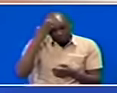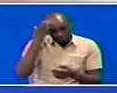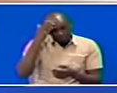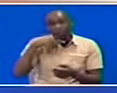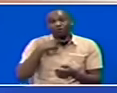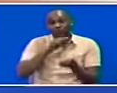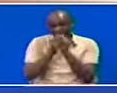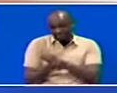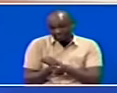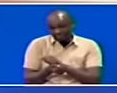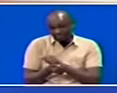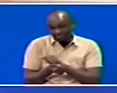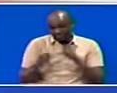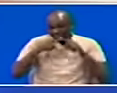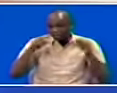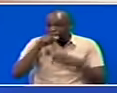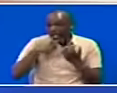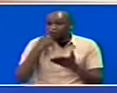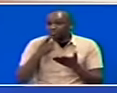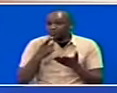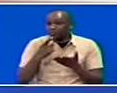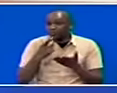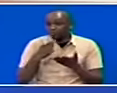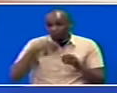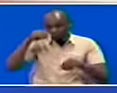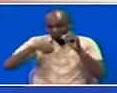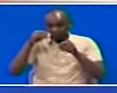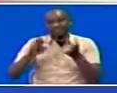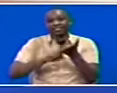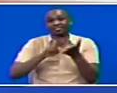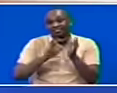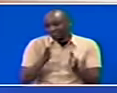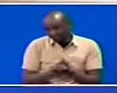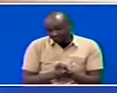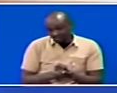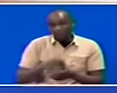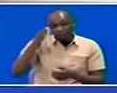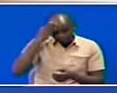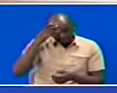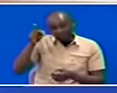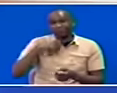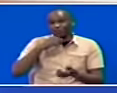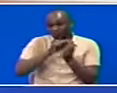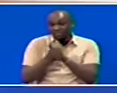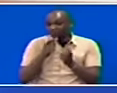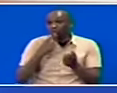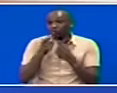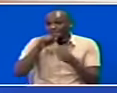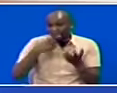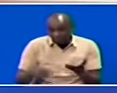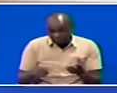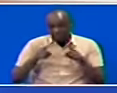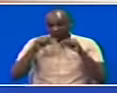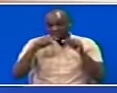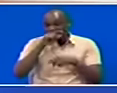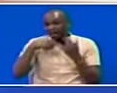change the clause talking about the voters' register. We know they want to talk about the clause